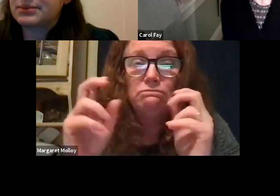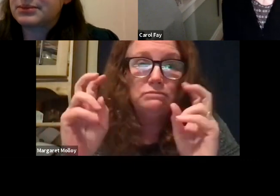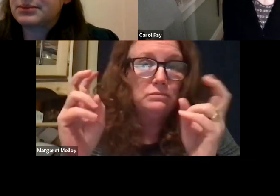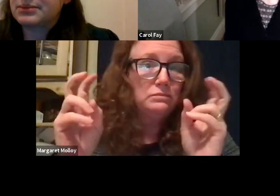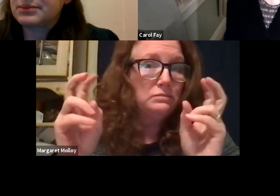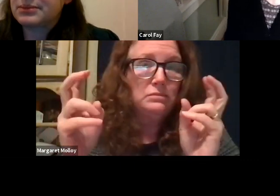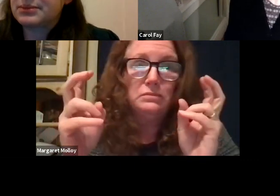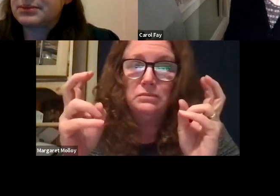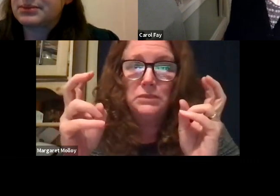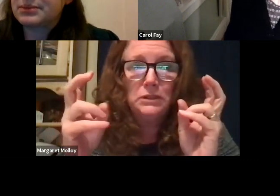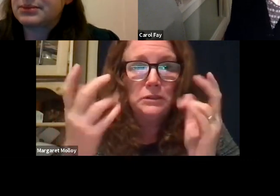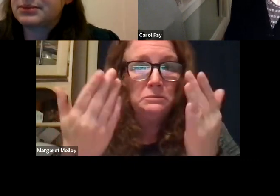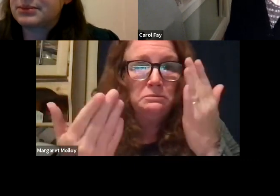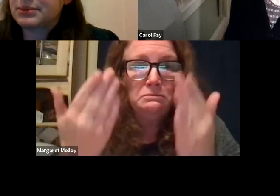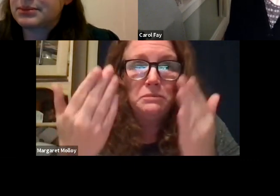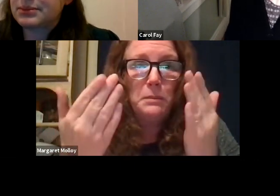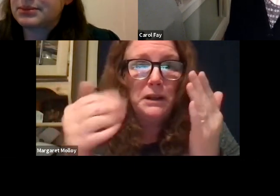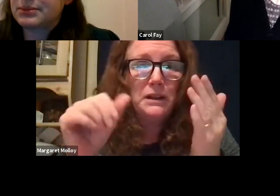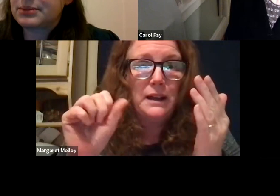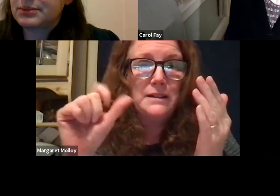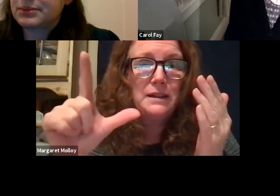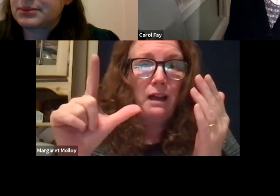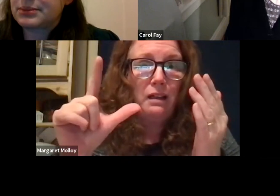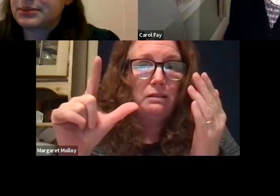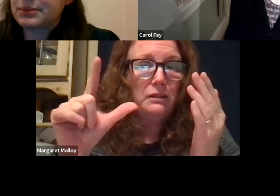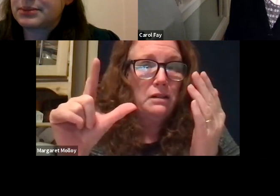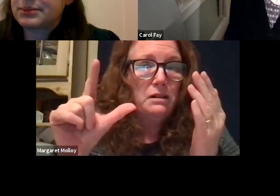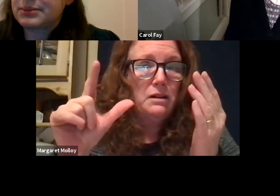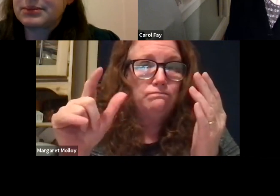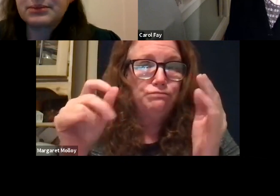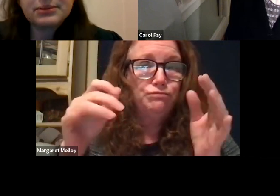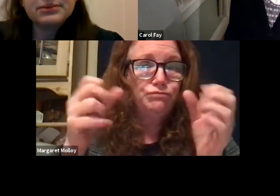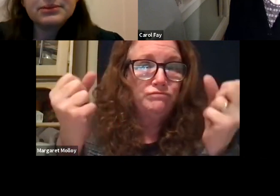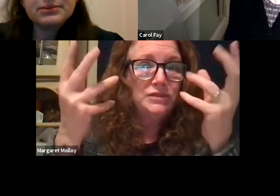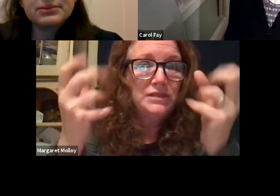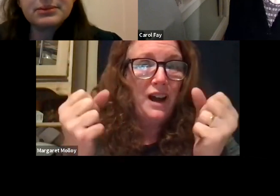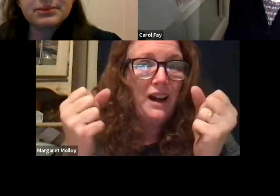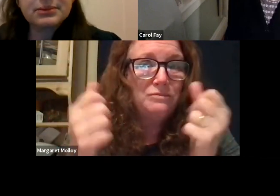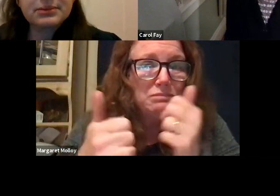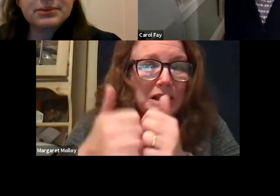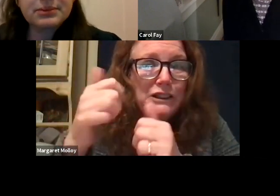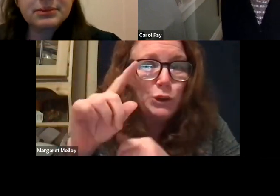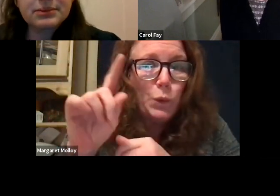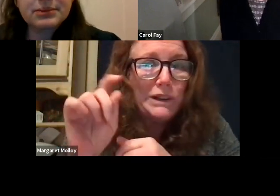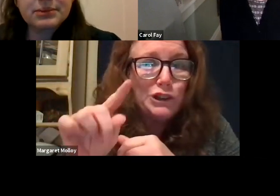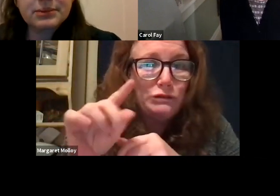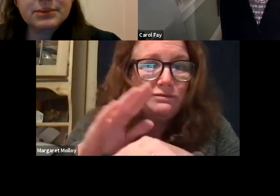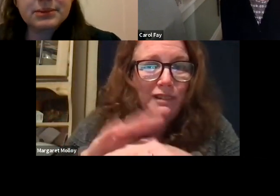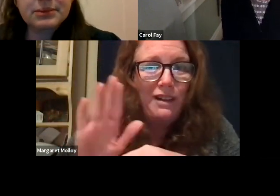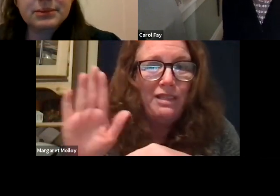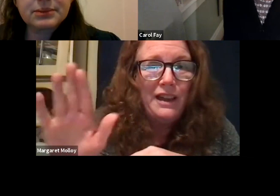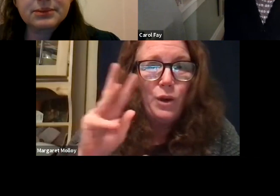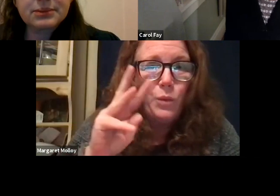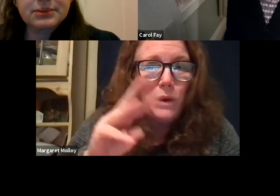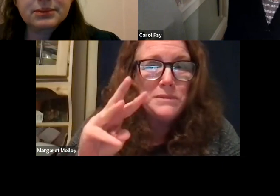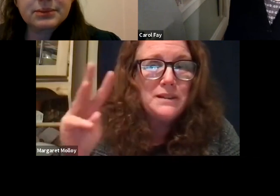provide access or support? I'm wondering, is that something that, could they have it in ASL, for example? Is